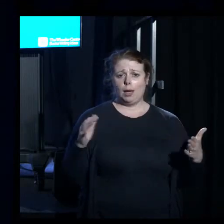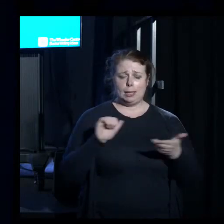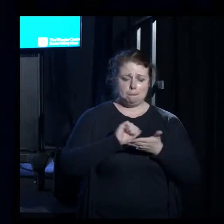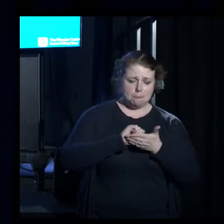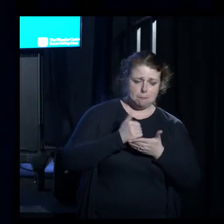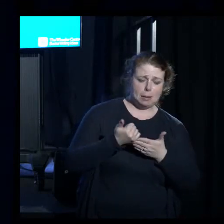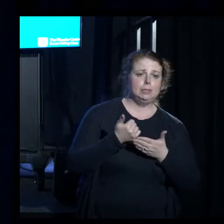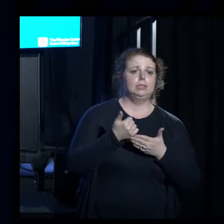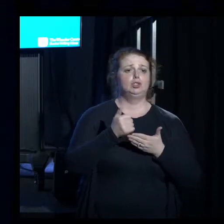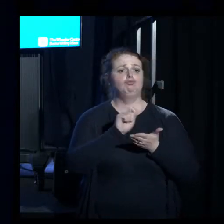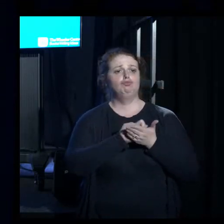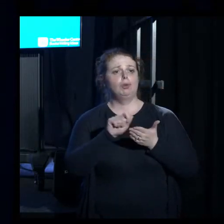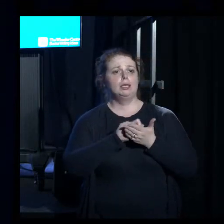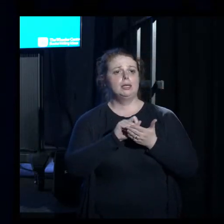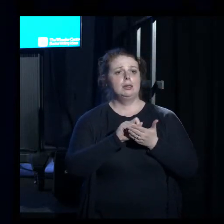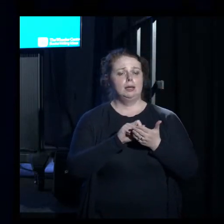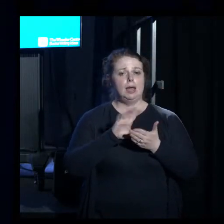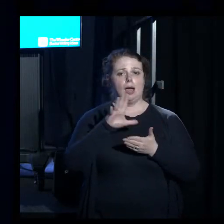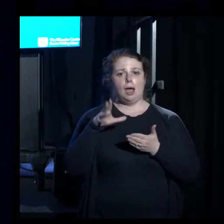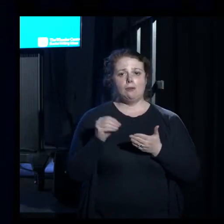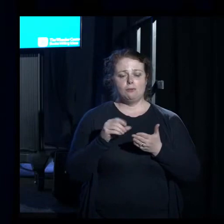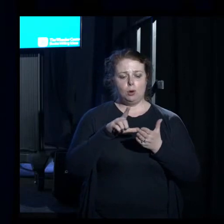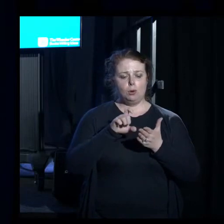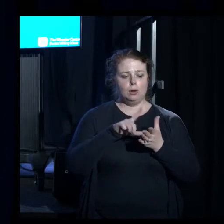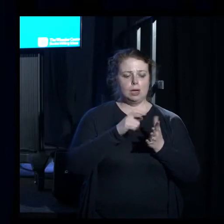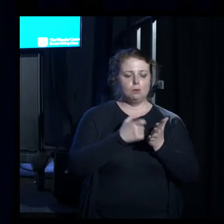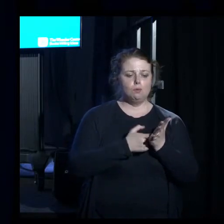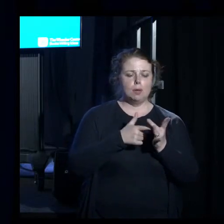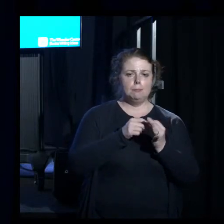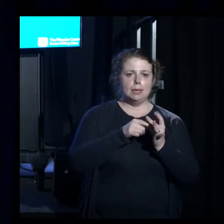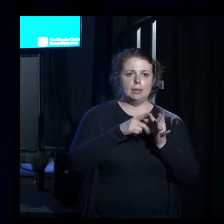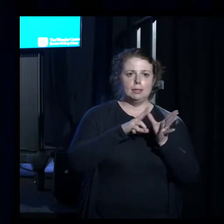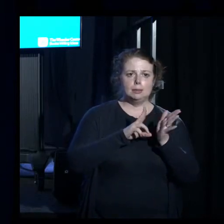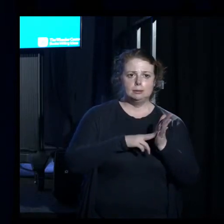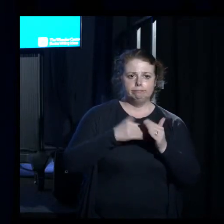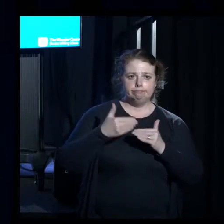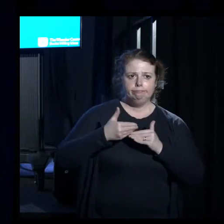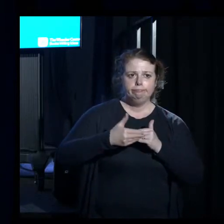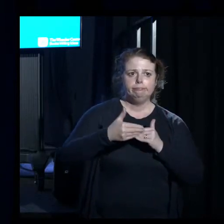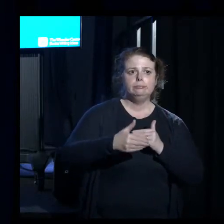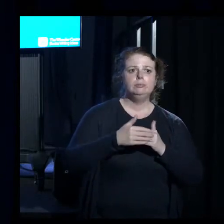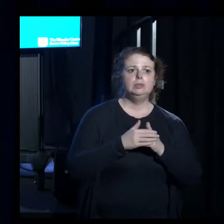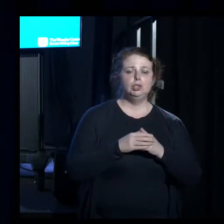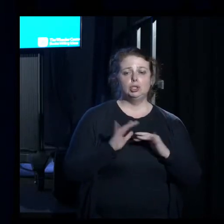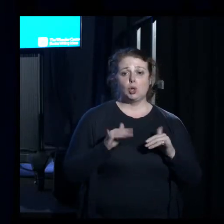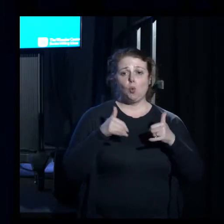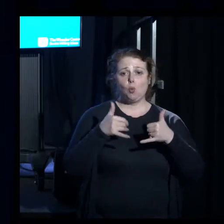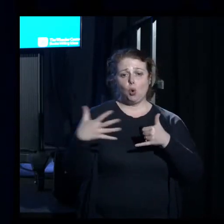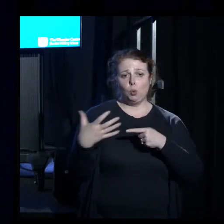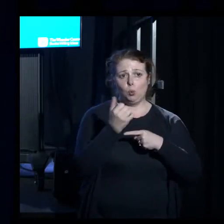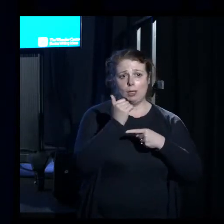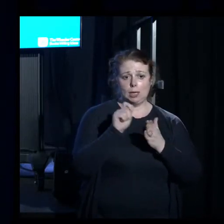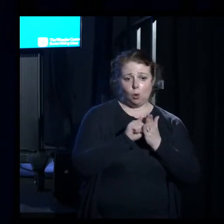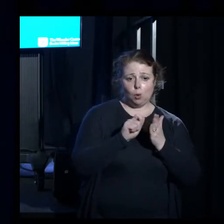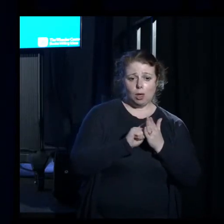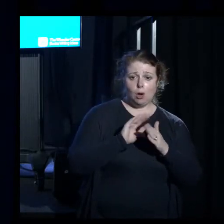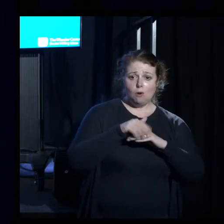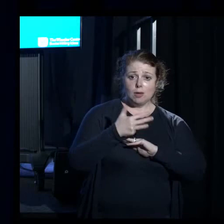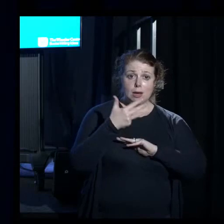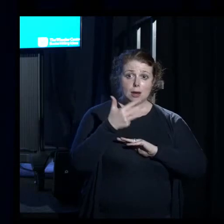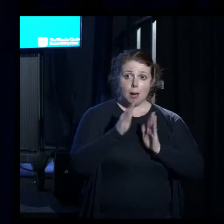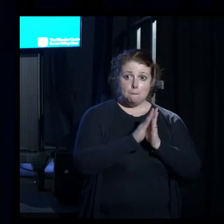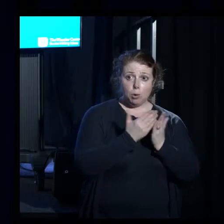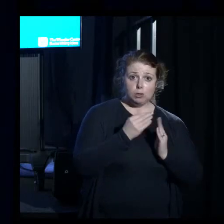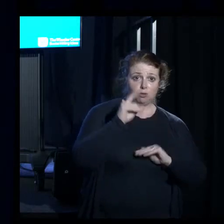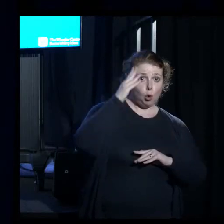of Afro-Caribbean descent. Clarke is the ABIA and Indie Award-winning author of over 9 books for adults and children,